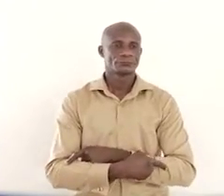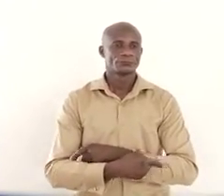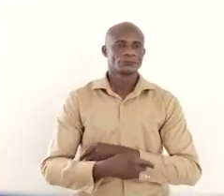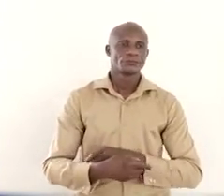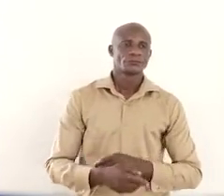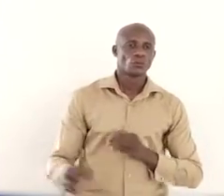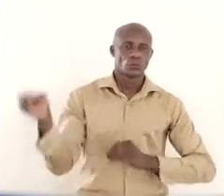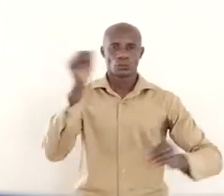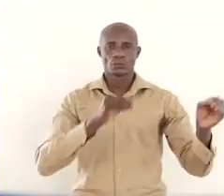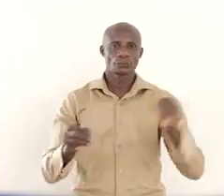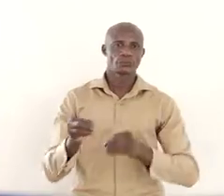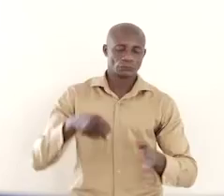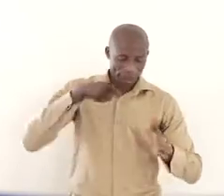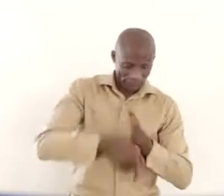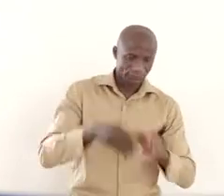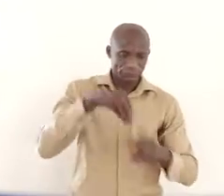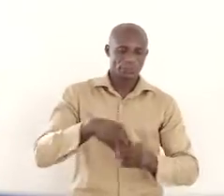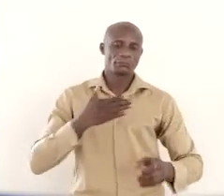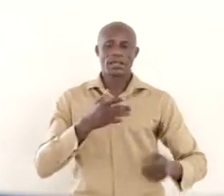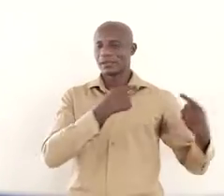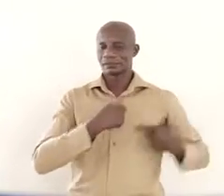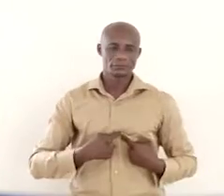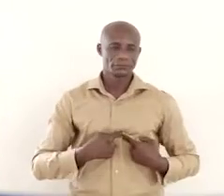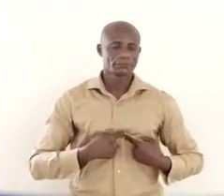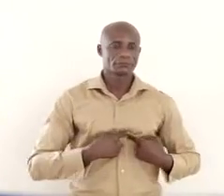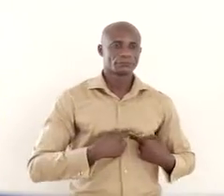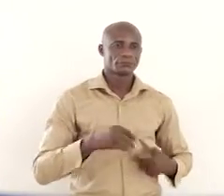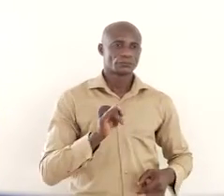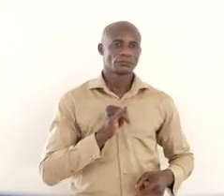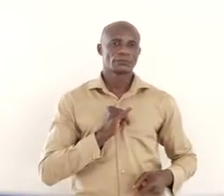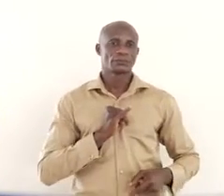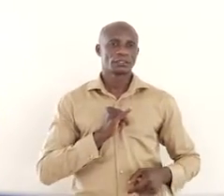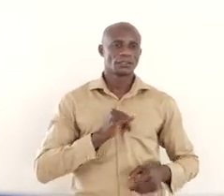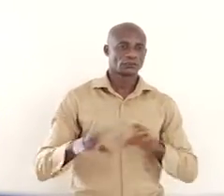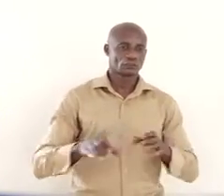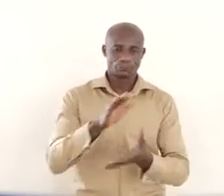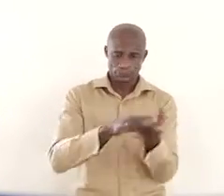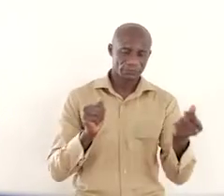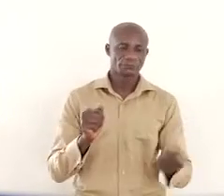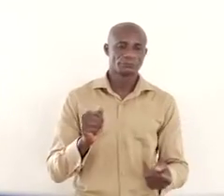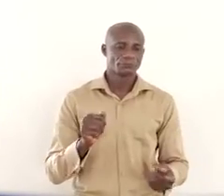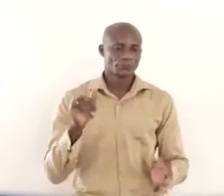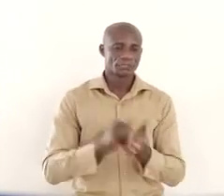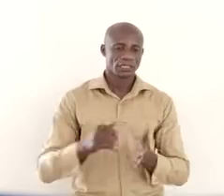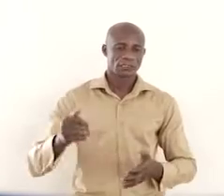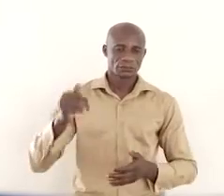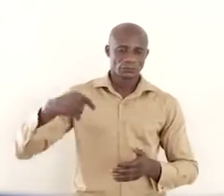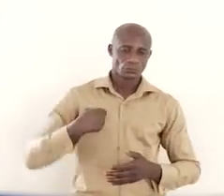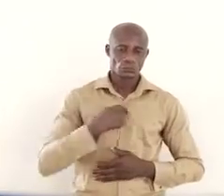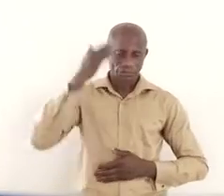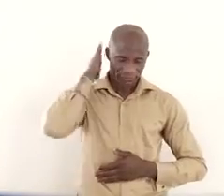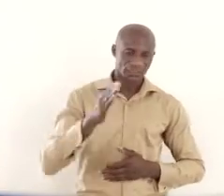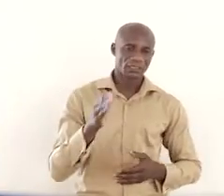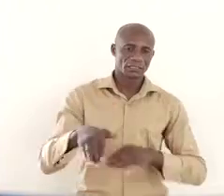someday. Oh, deep in my heart, I do believe that we